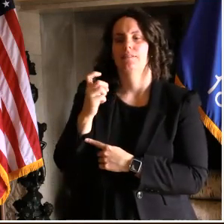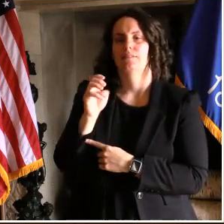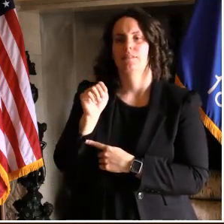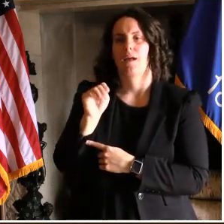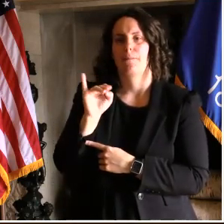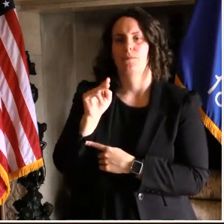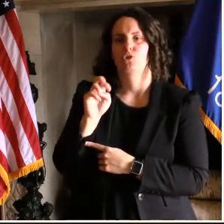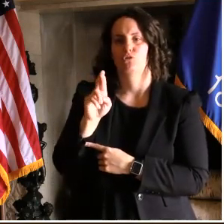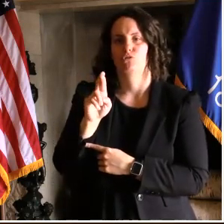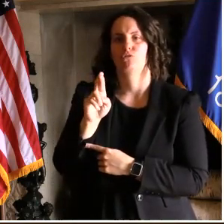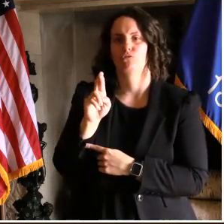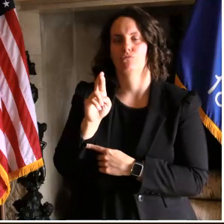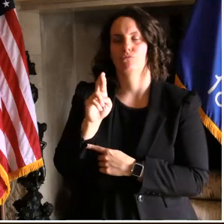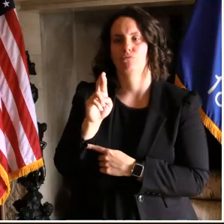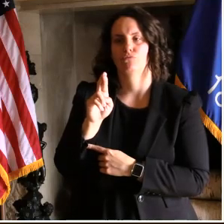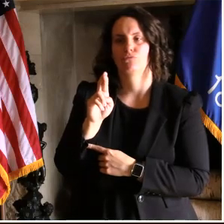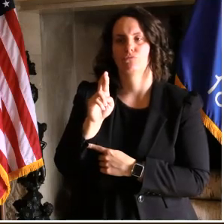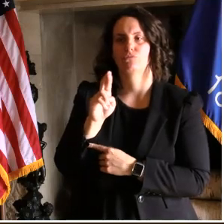Thank you for taking this.